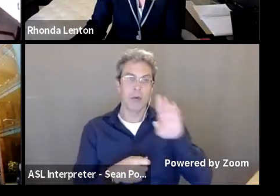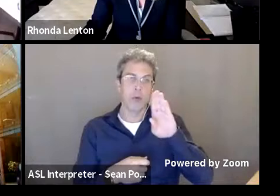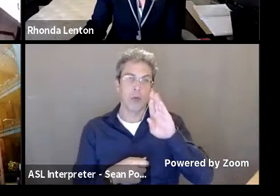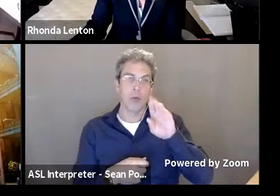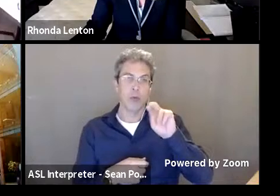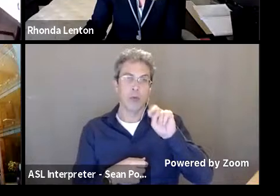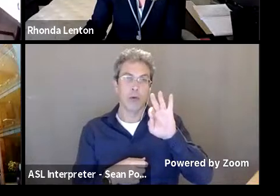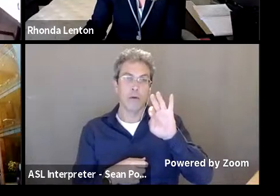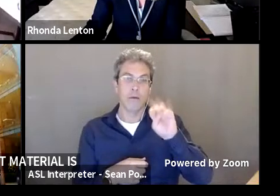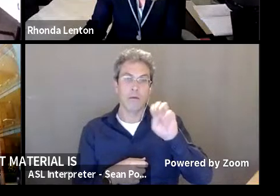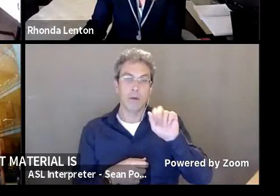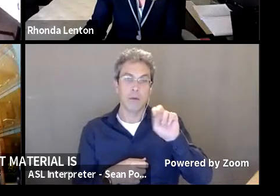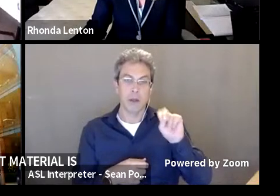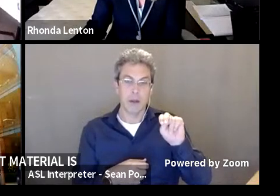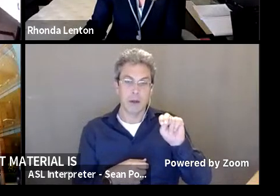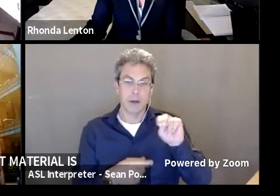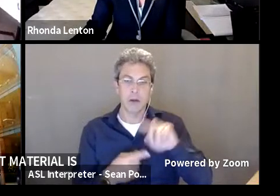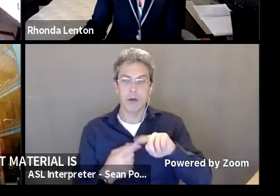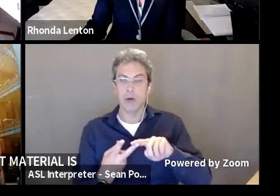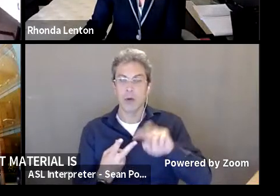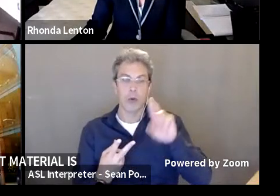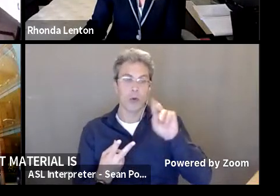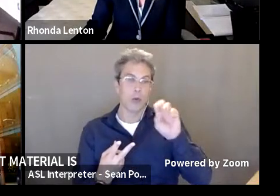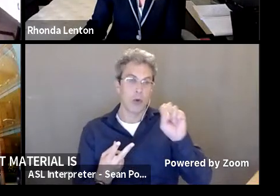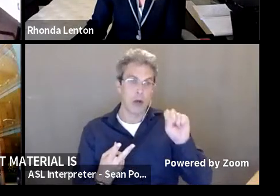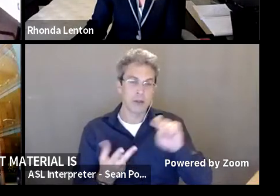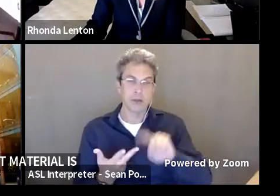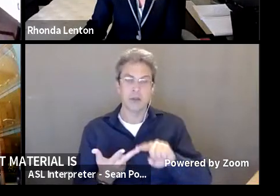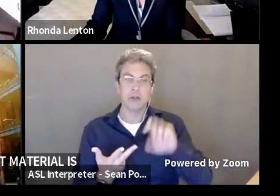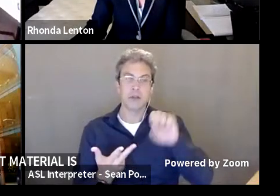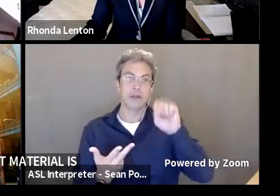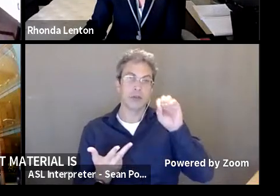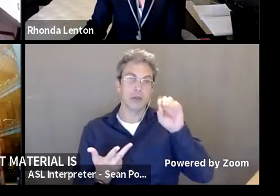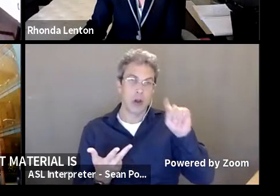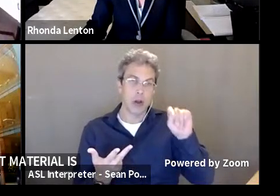Frost, Scott, and Stacy.